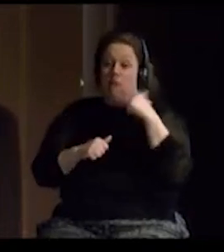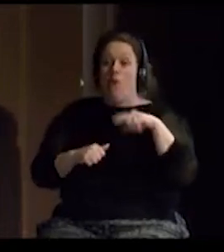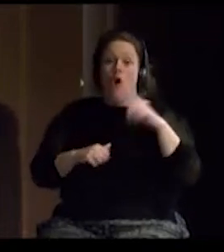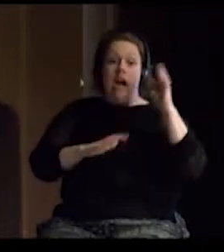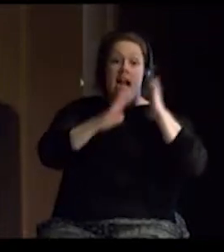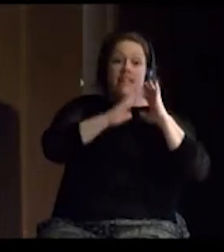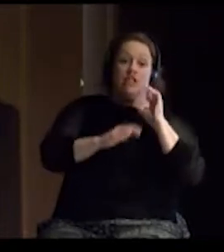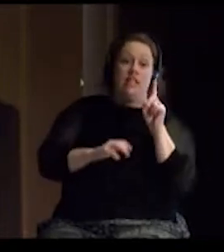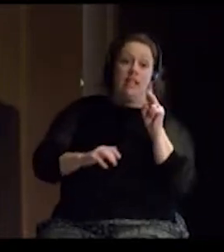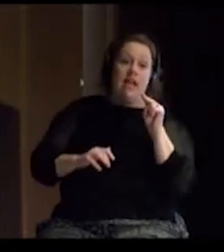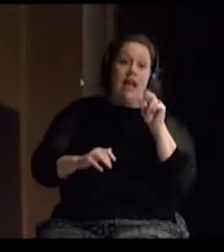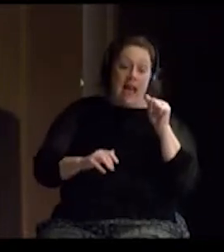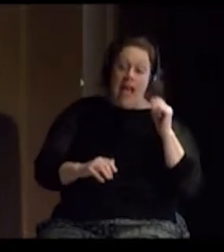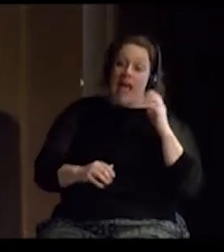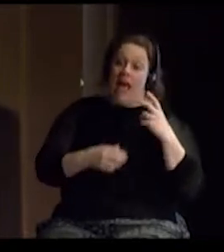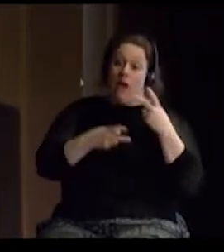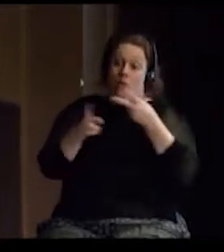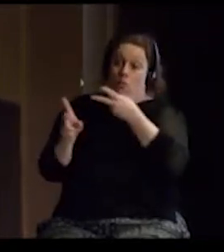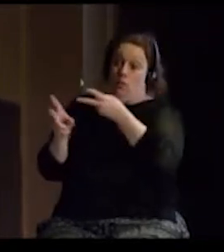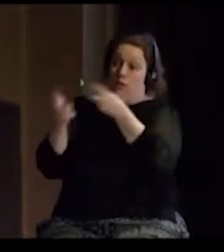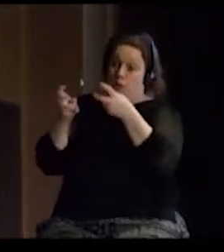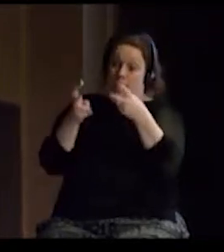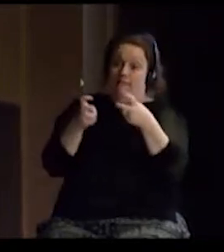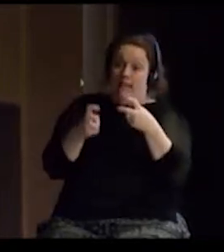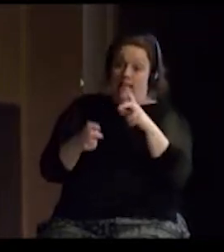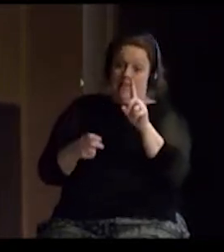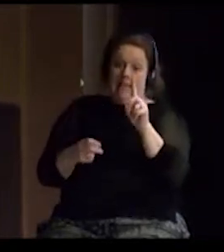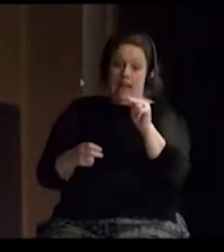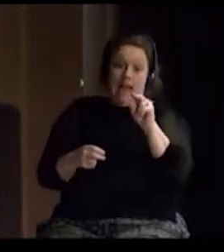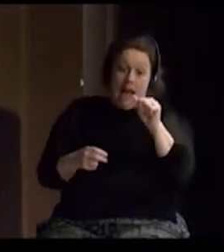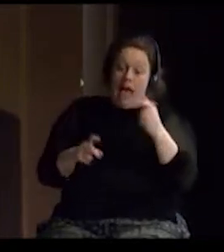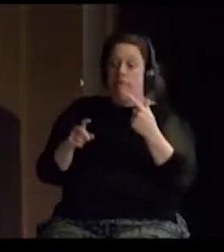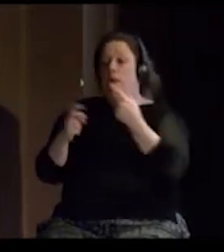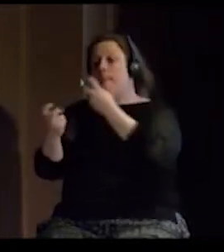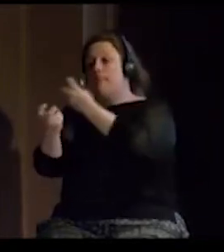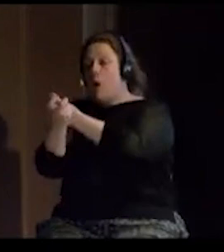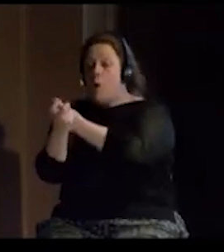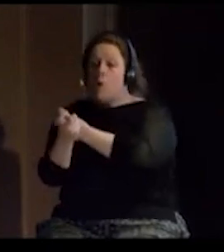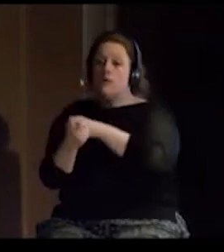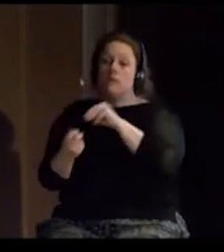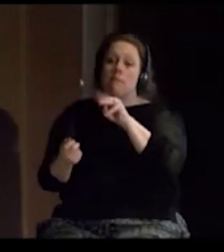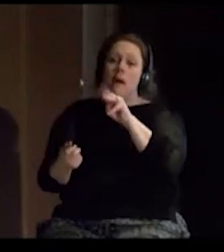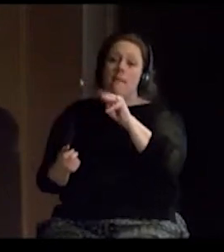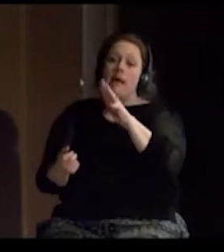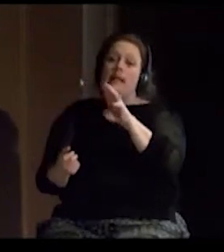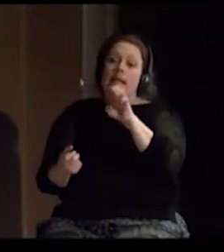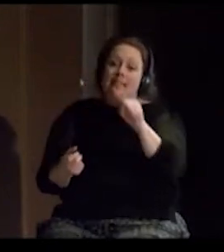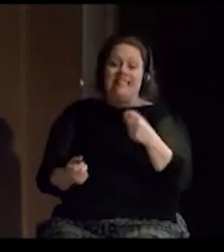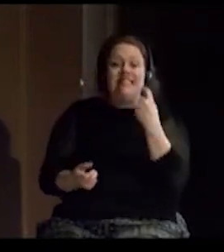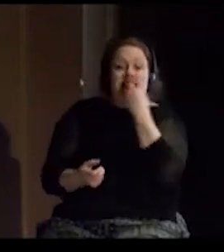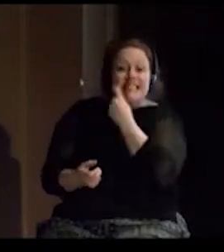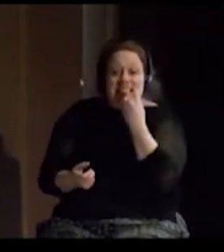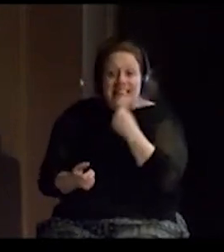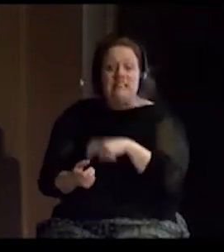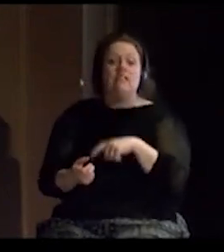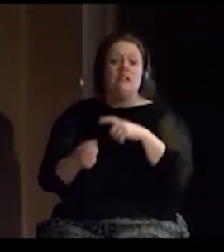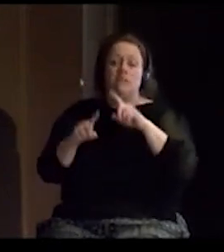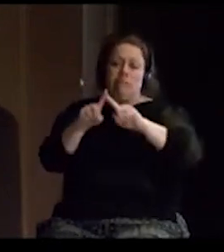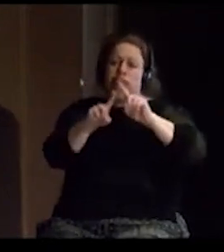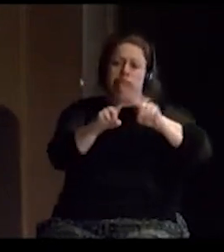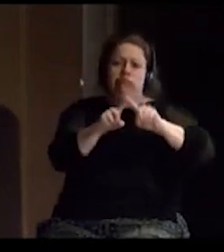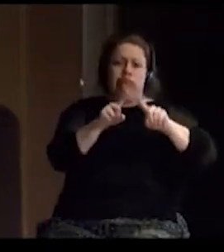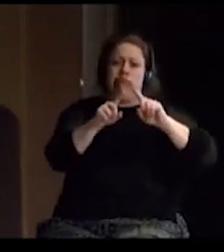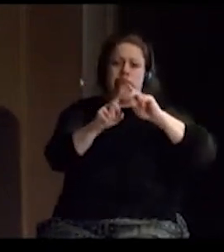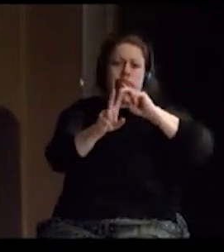and retrieving DNA from bones, from mummies, from teeth, from all sorts